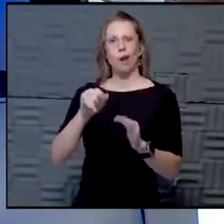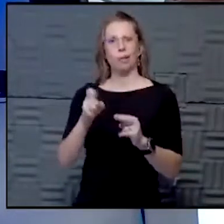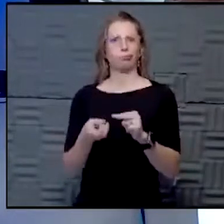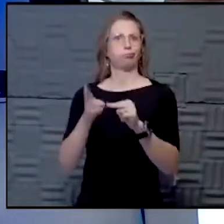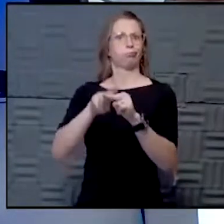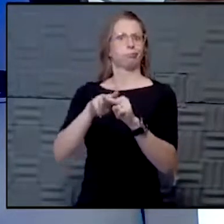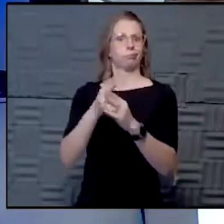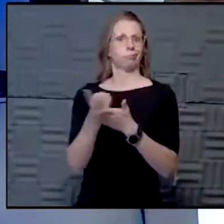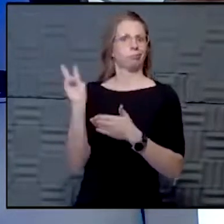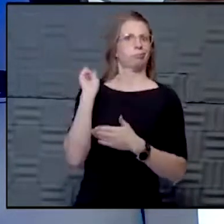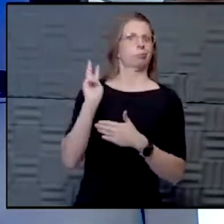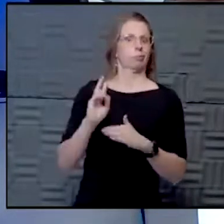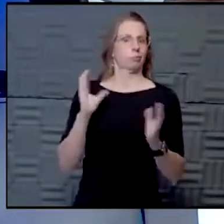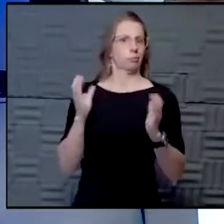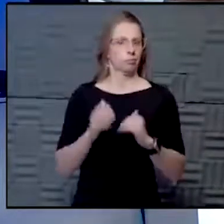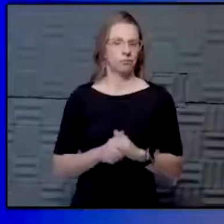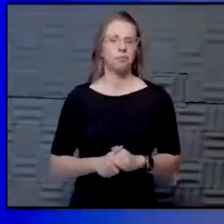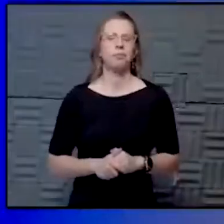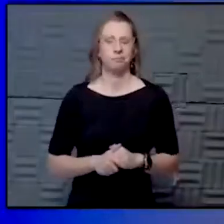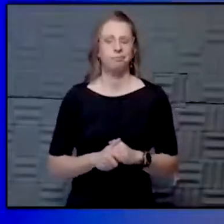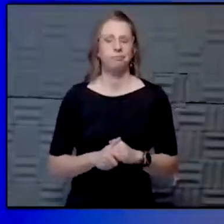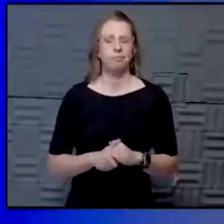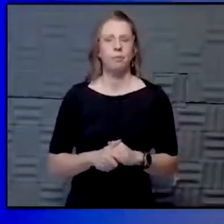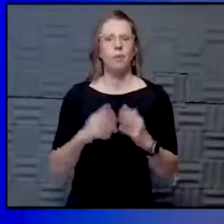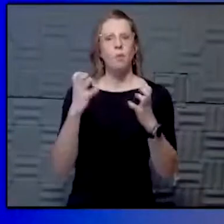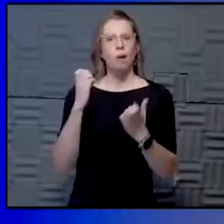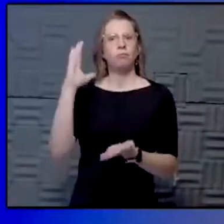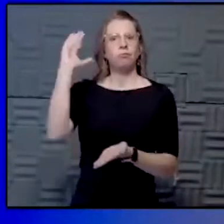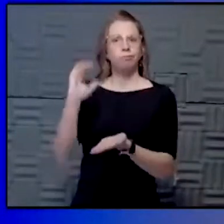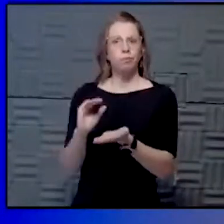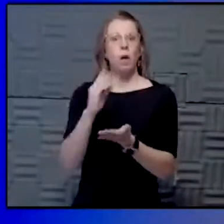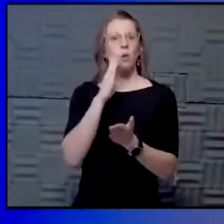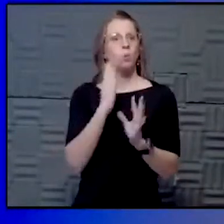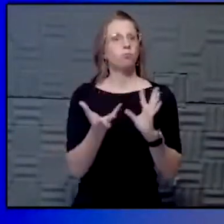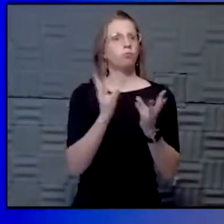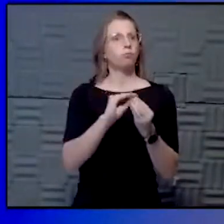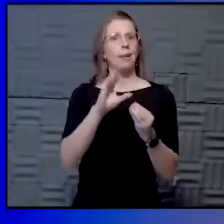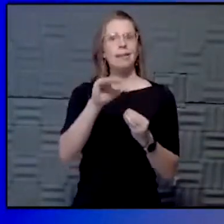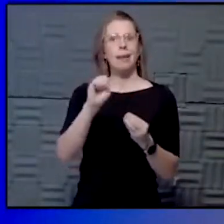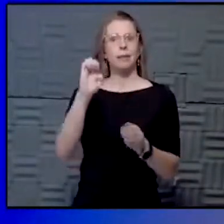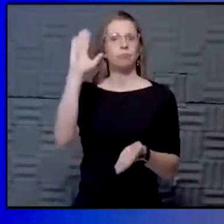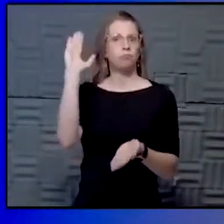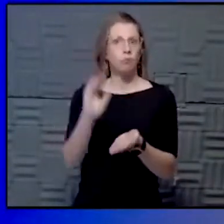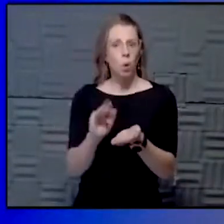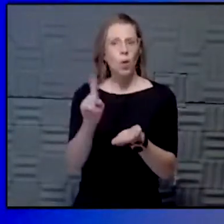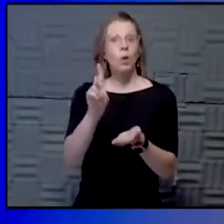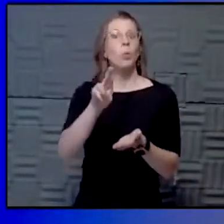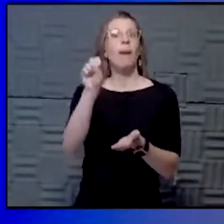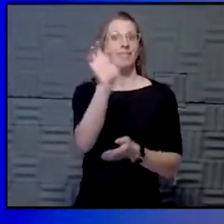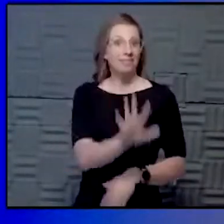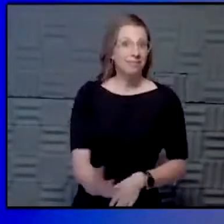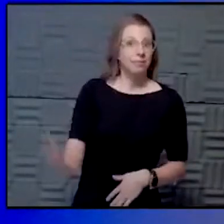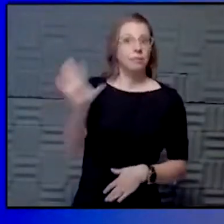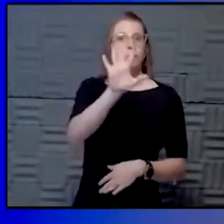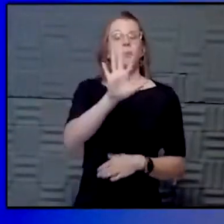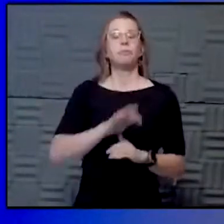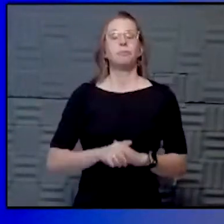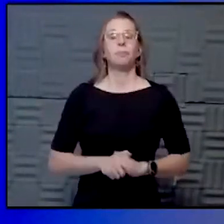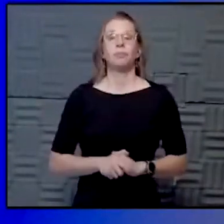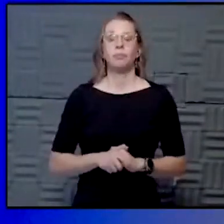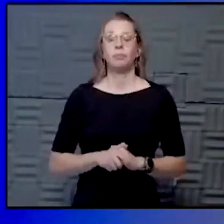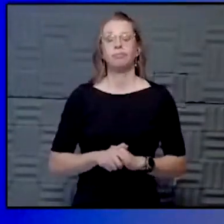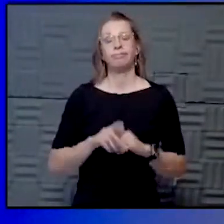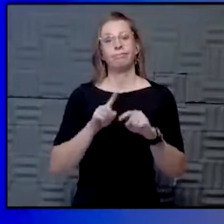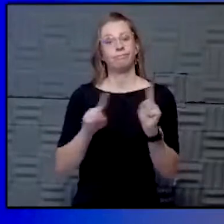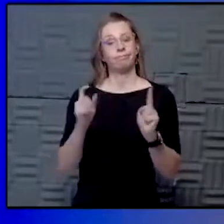2 weeks ago. Yeah. Would like it to go down. We know that overall cases are going down in the United States, but, you know,